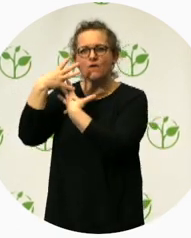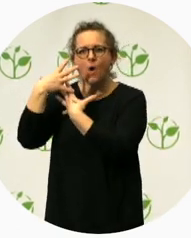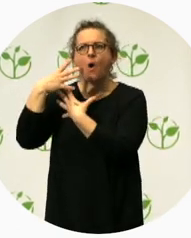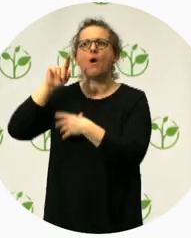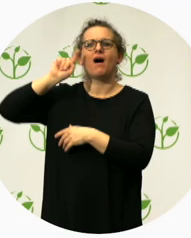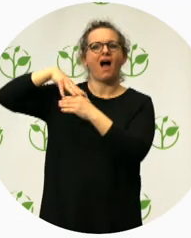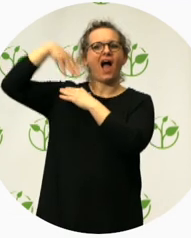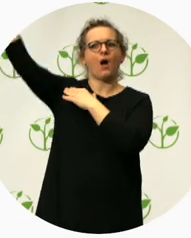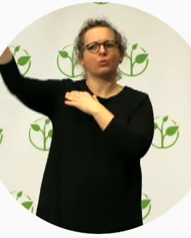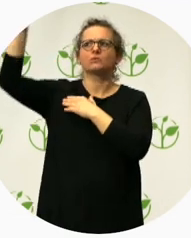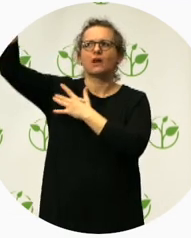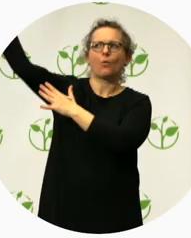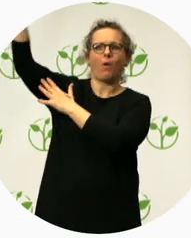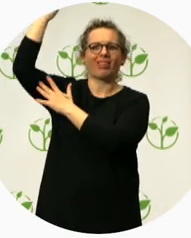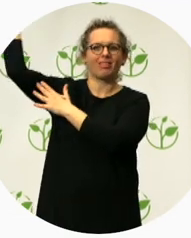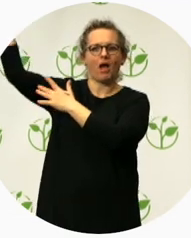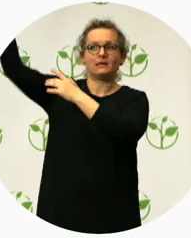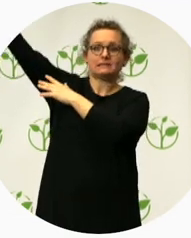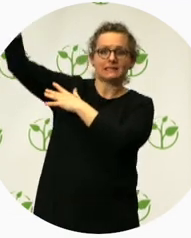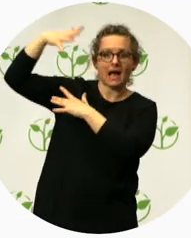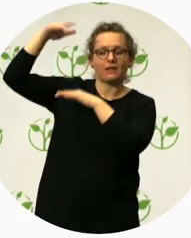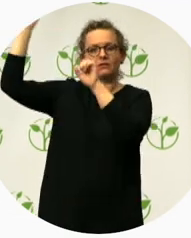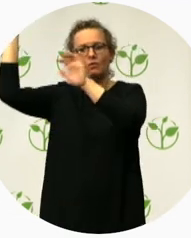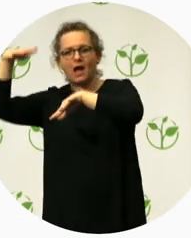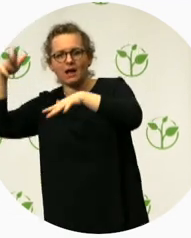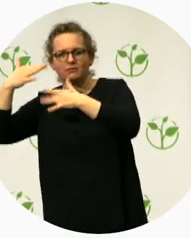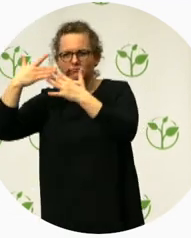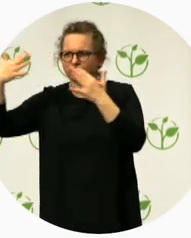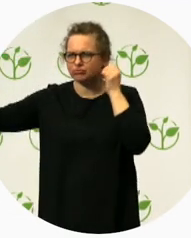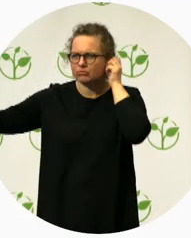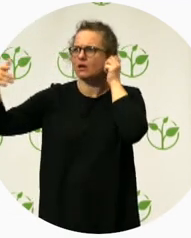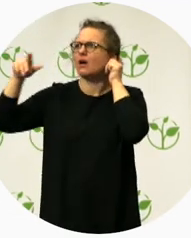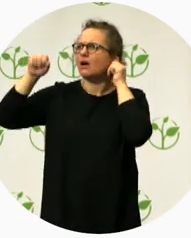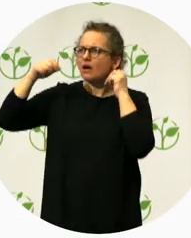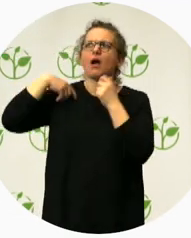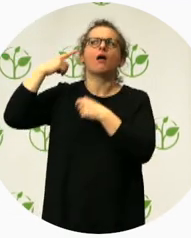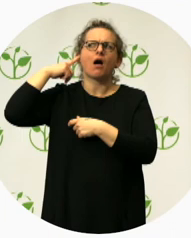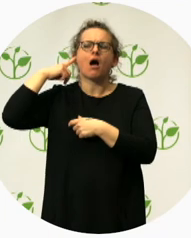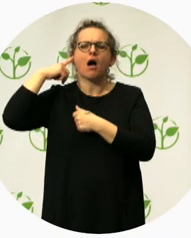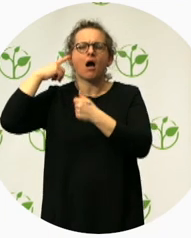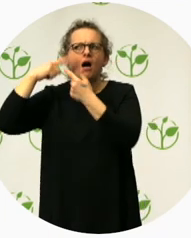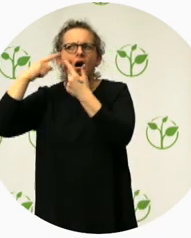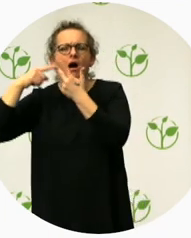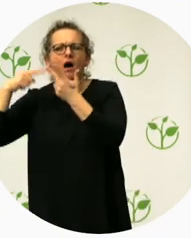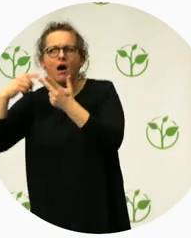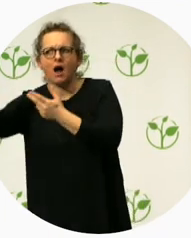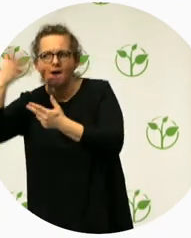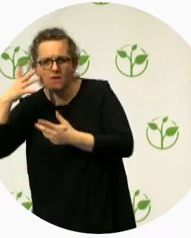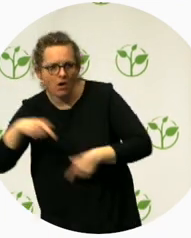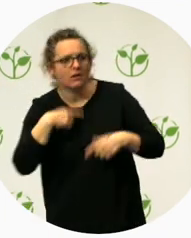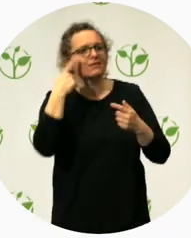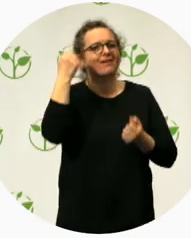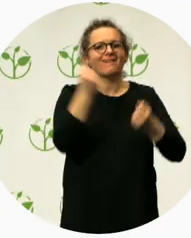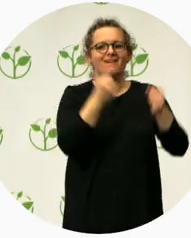We can draw from those data sets to anticipate and predict and guide us as to what will work well. When we link those